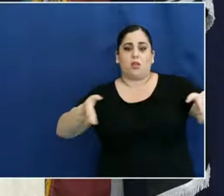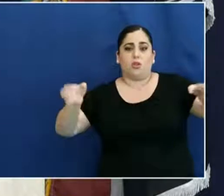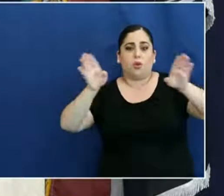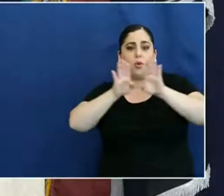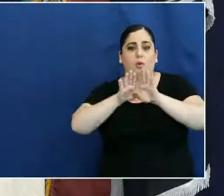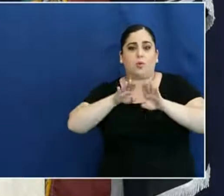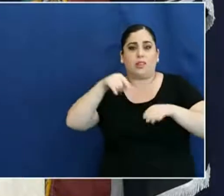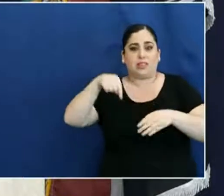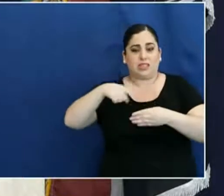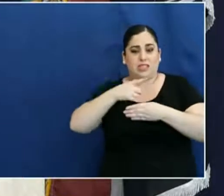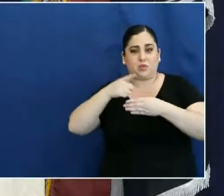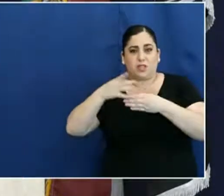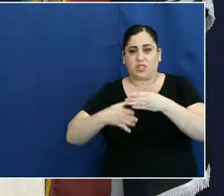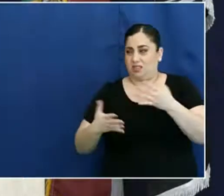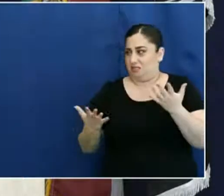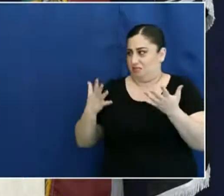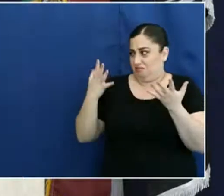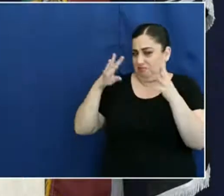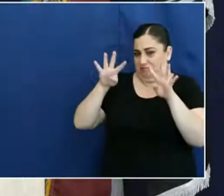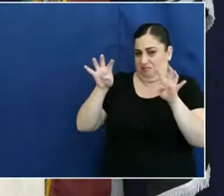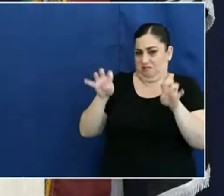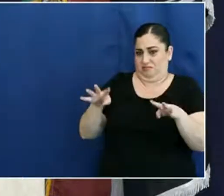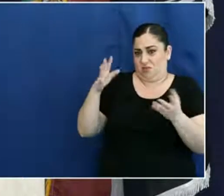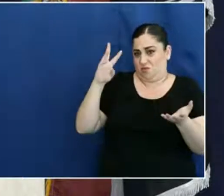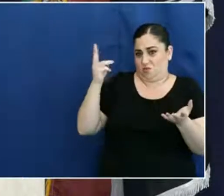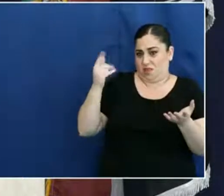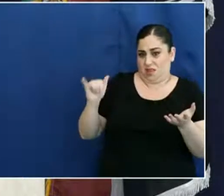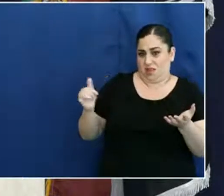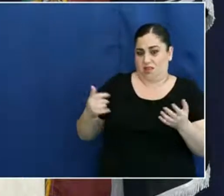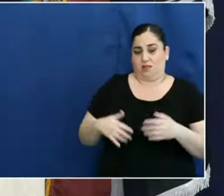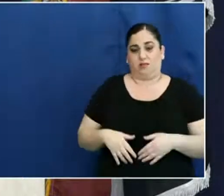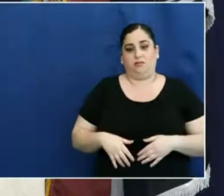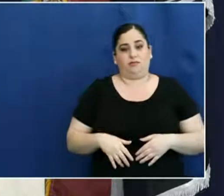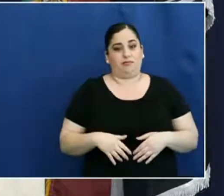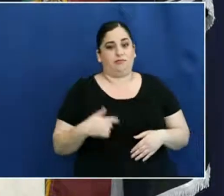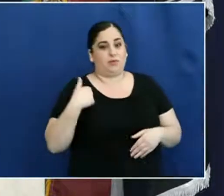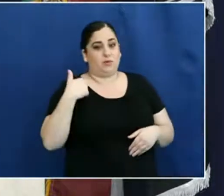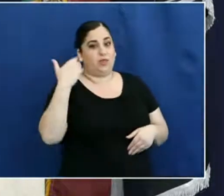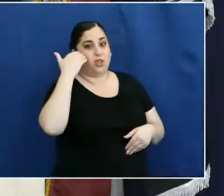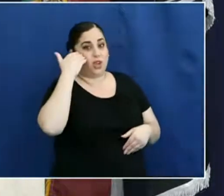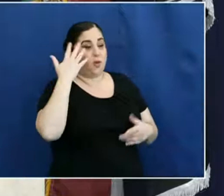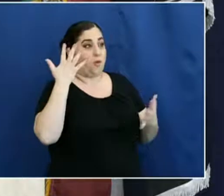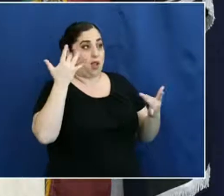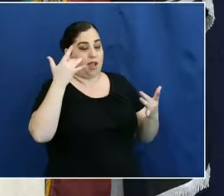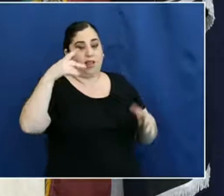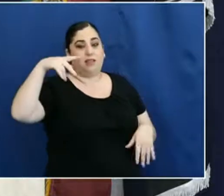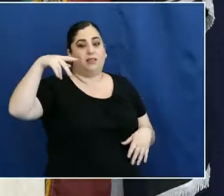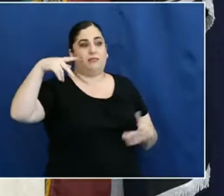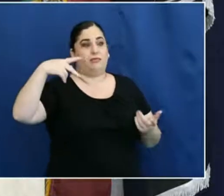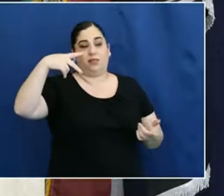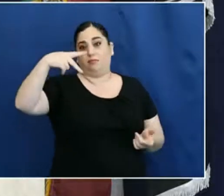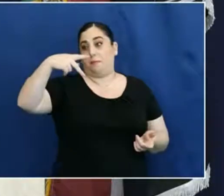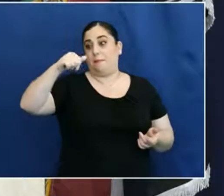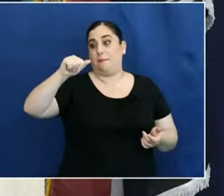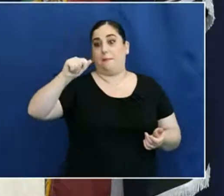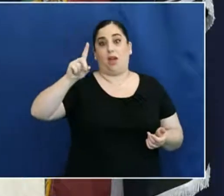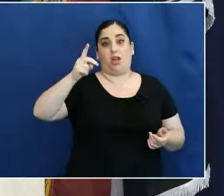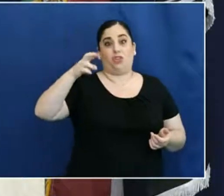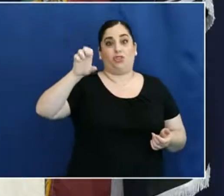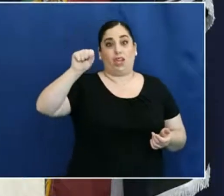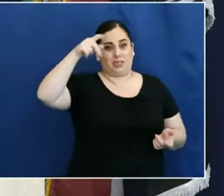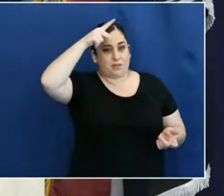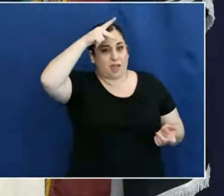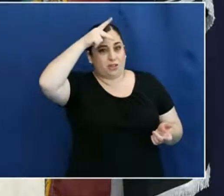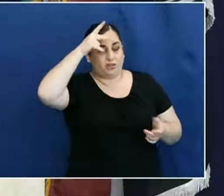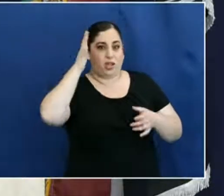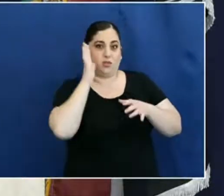Health there? Well, we always knew it was closing at the beginning of April. The Padres need that parking lot, which is a good thing. I know we're all excited to have